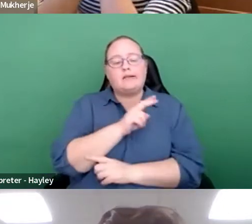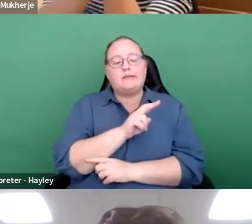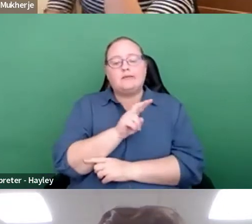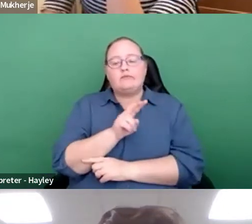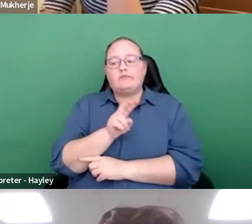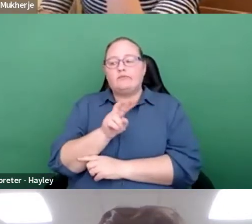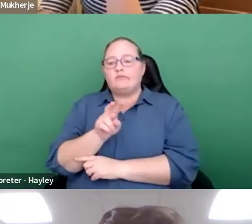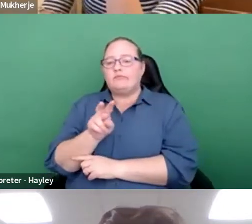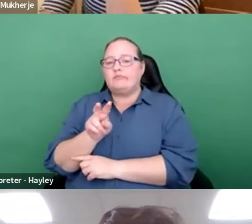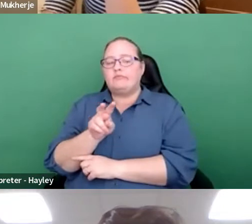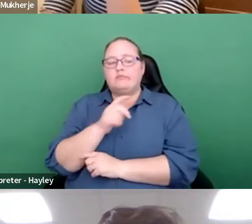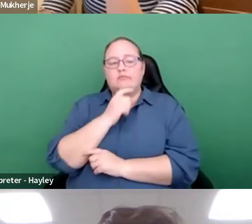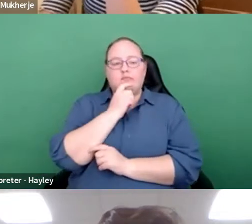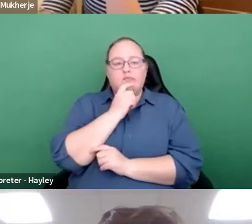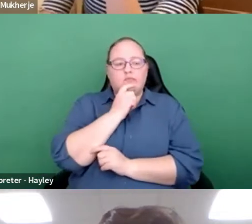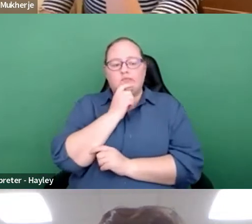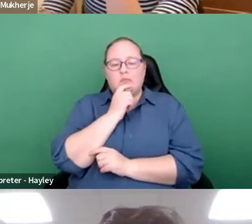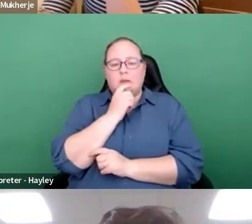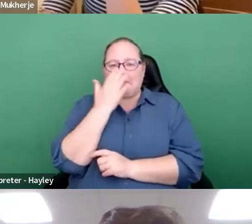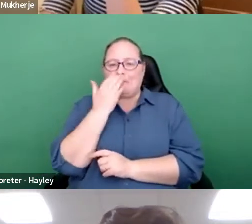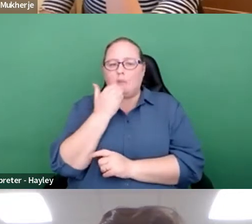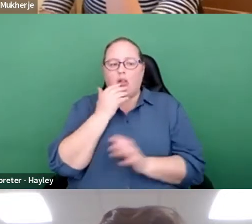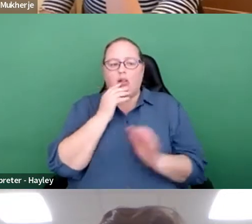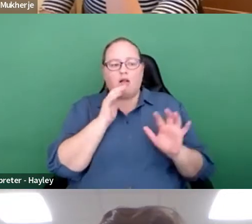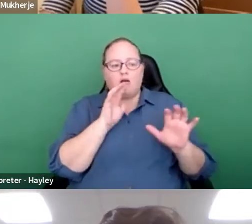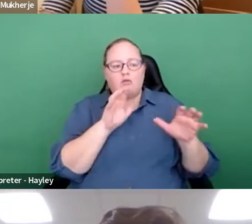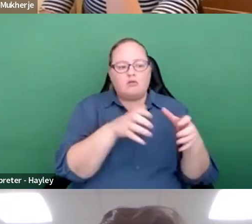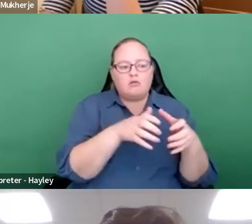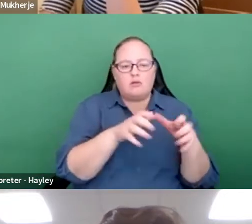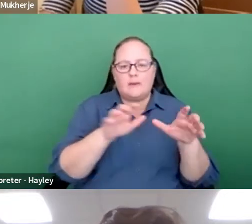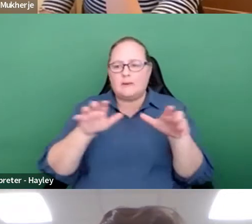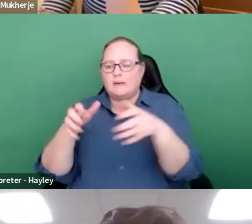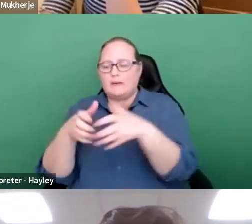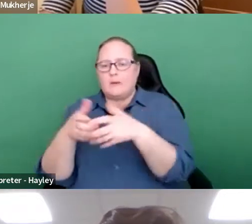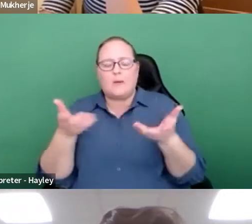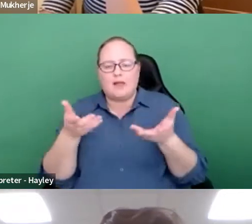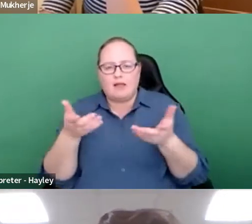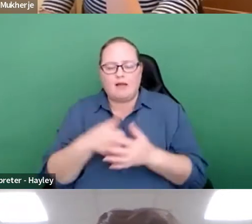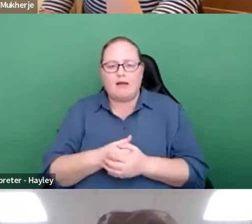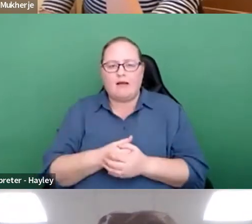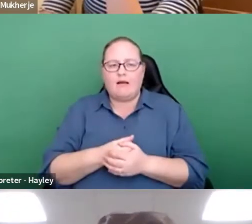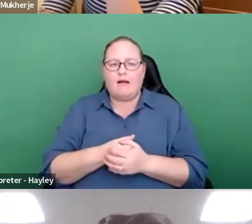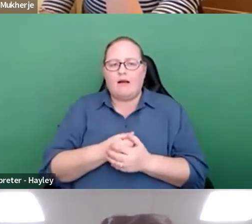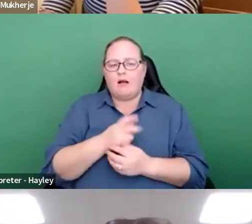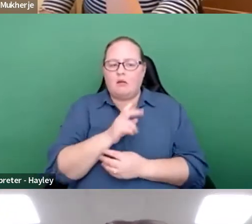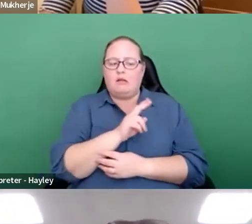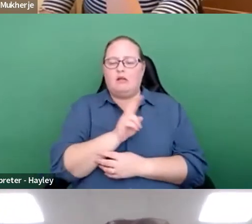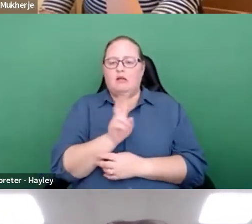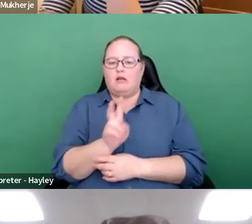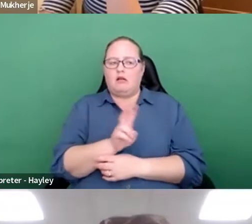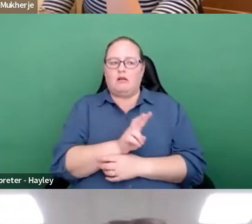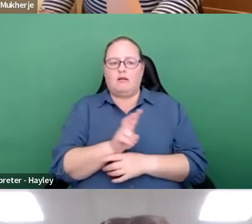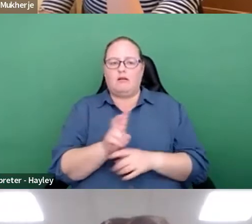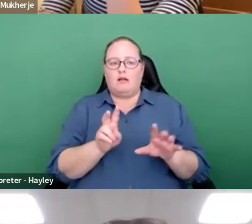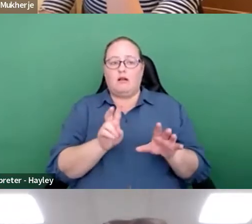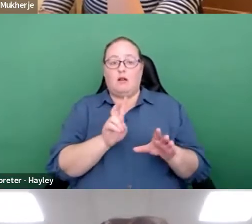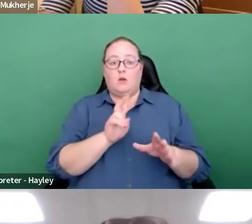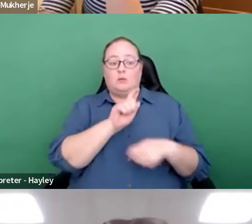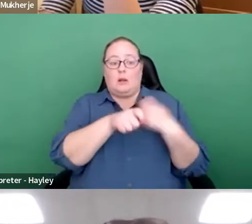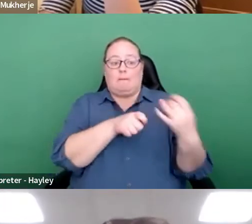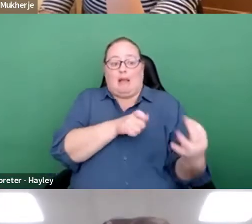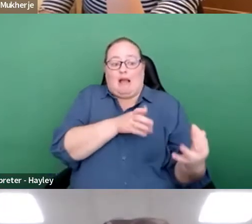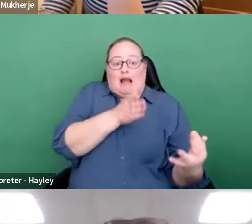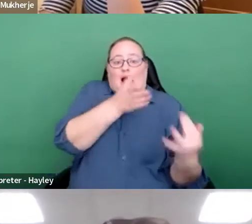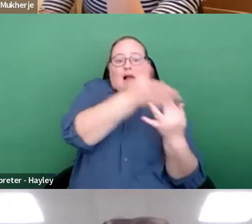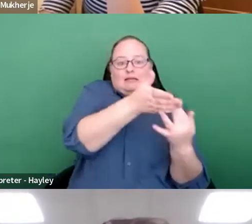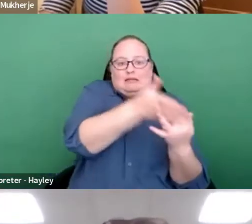gather and bag. And it really felt a bit getting access to the field, which is what the kind of